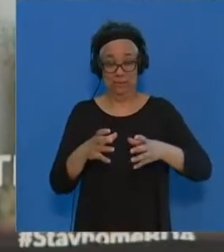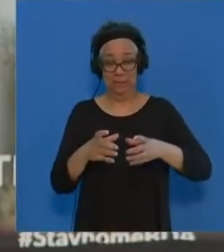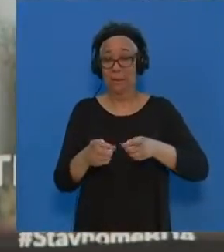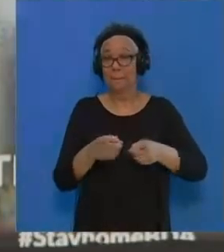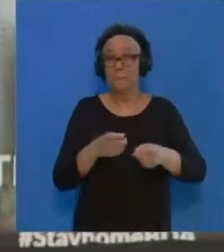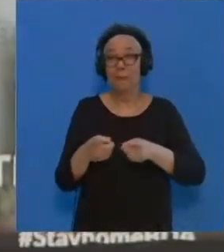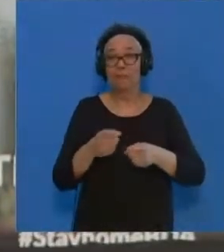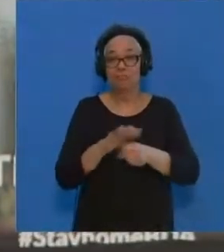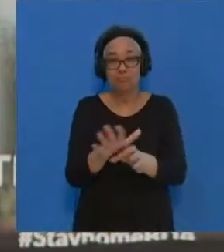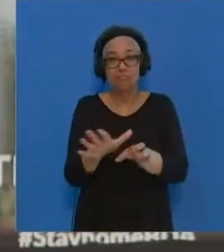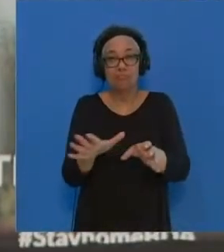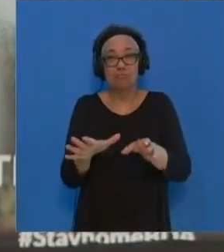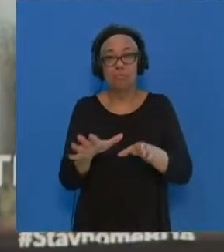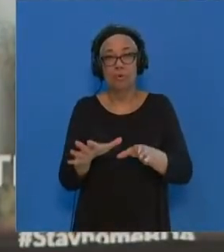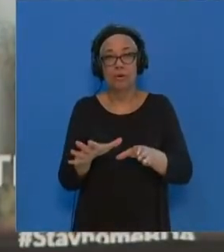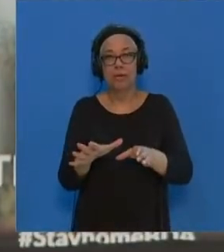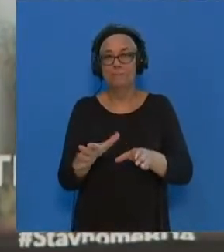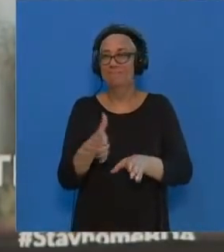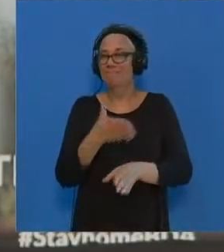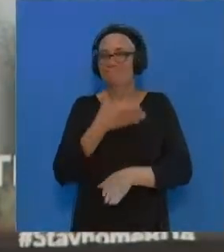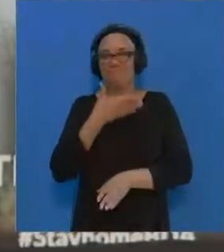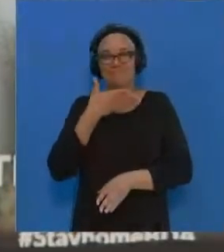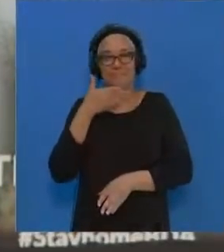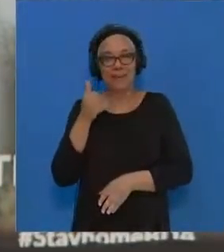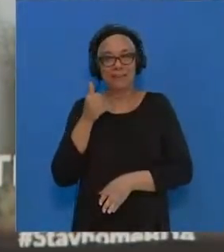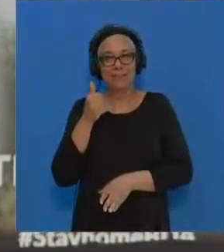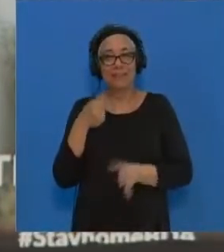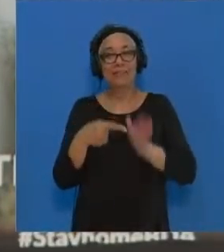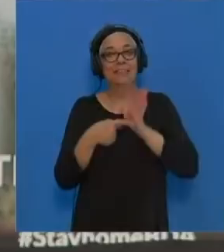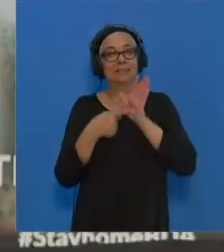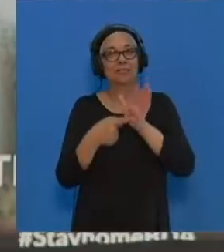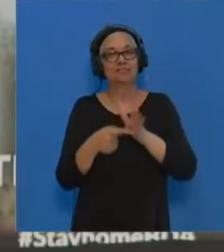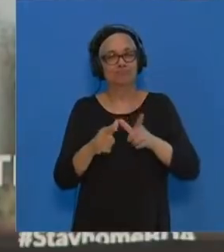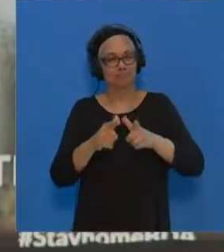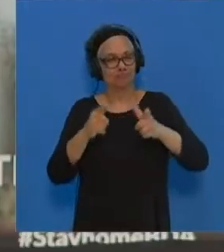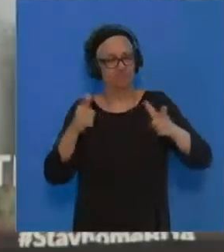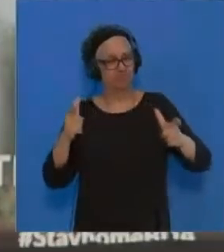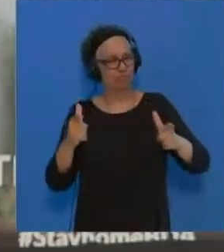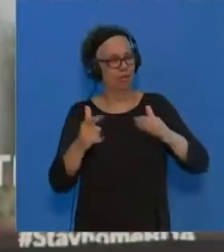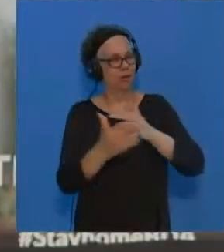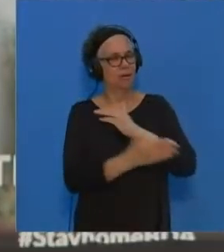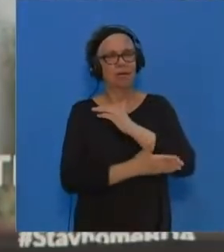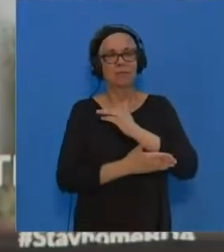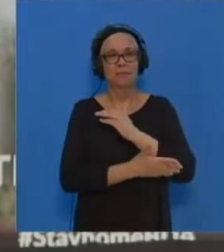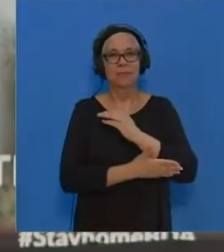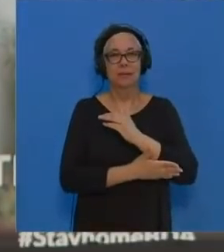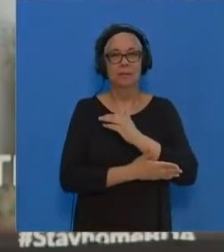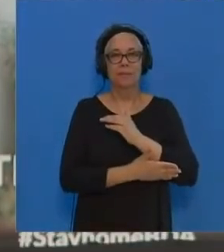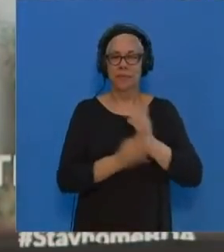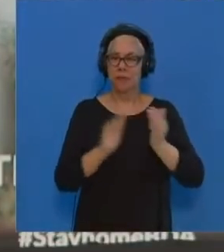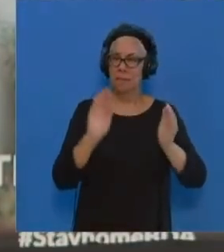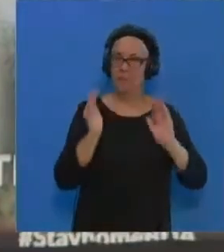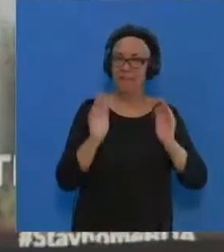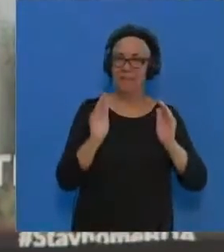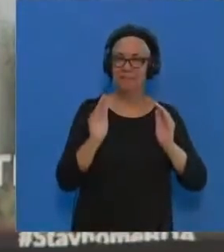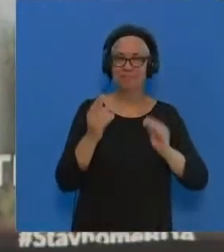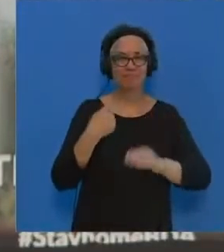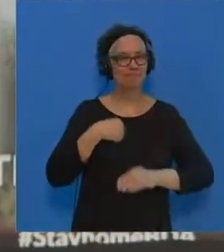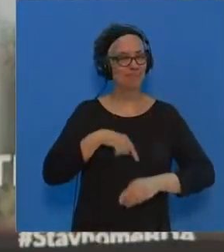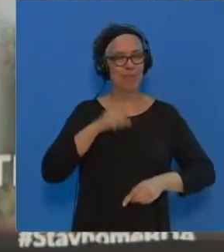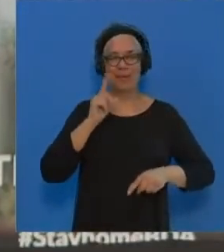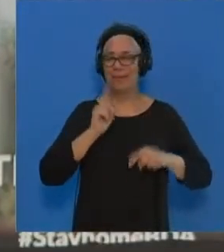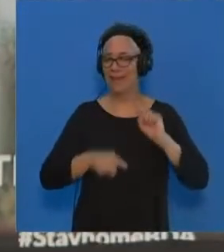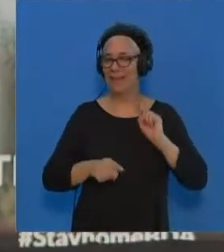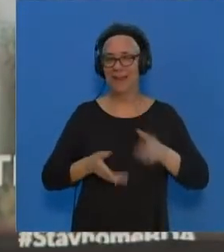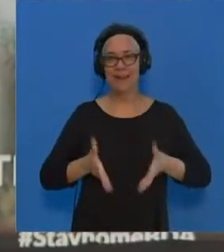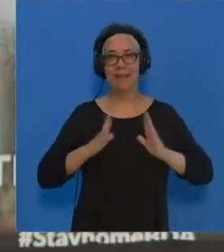of this pandemic has been better than demonstrated in larger jurisdictions. And we cannot and will not allow